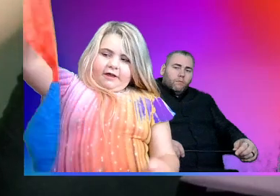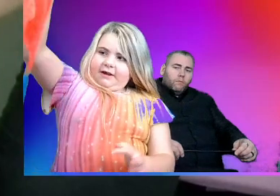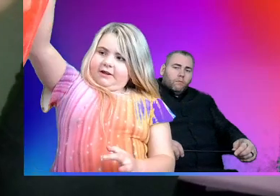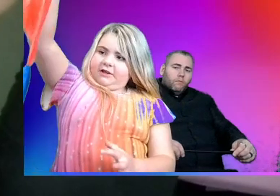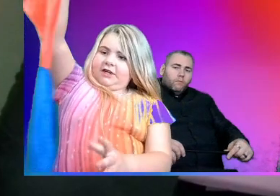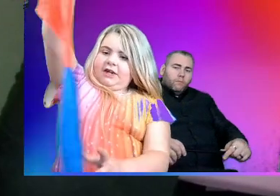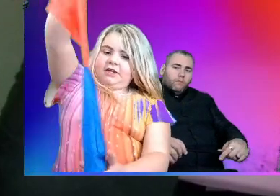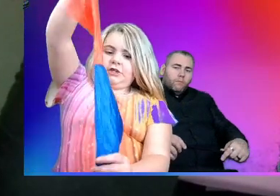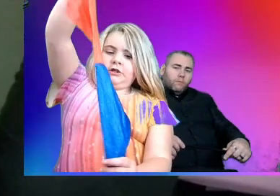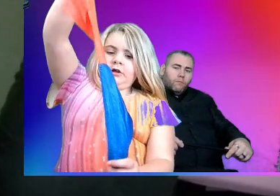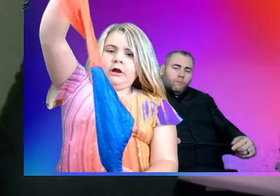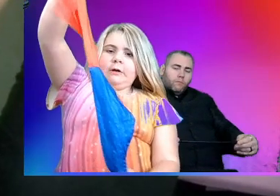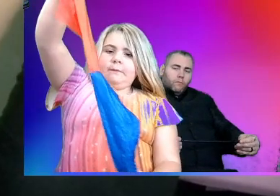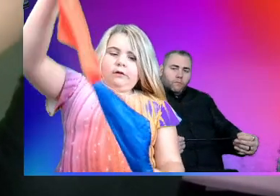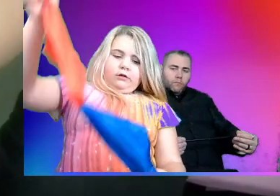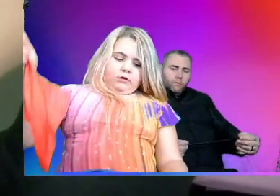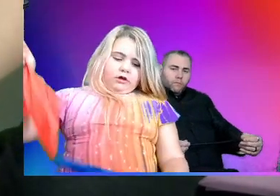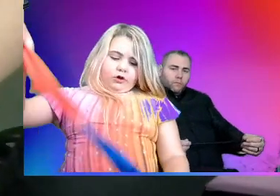And it changes.